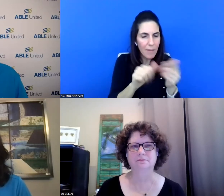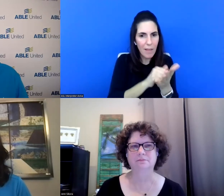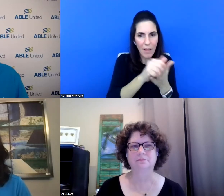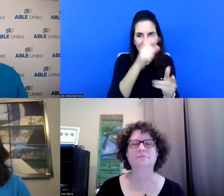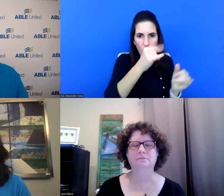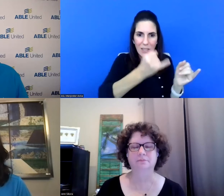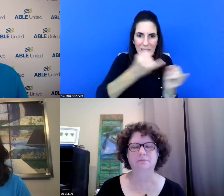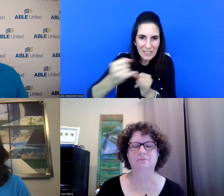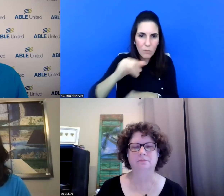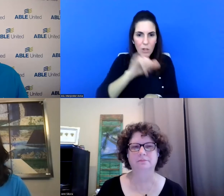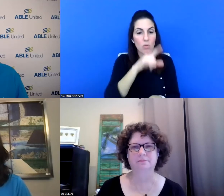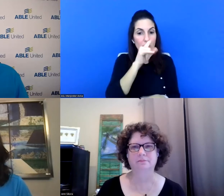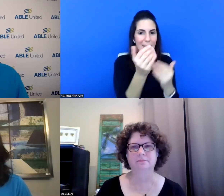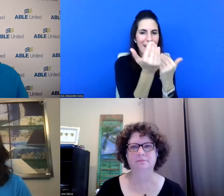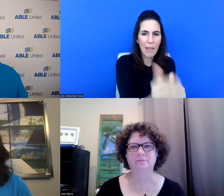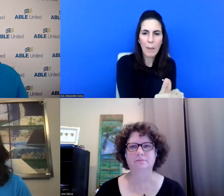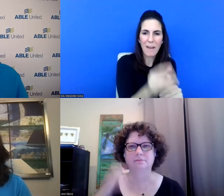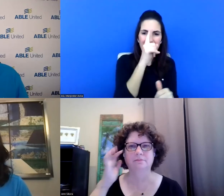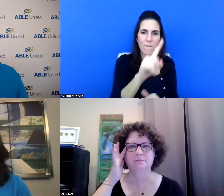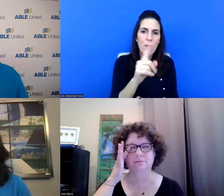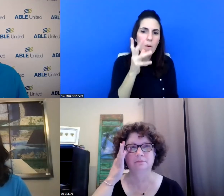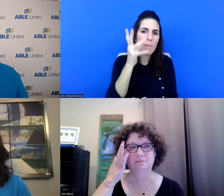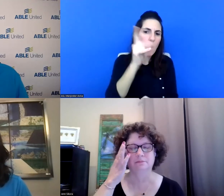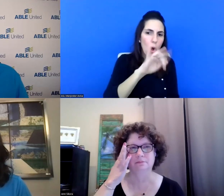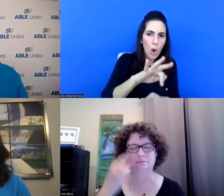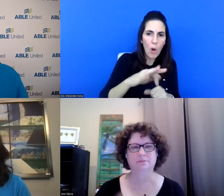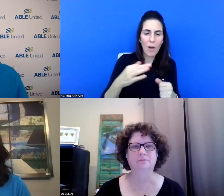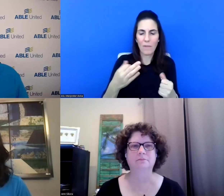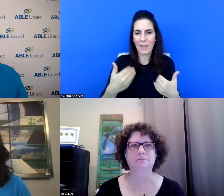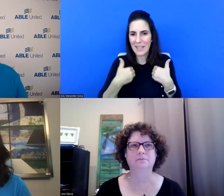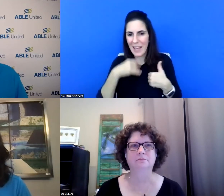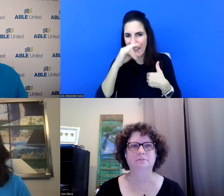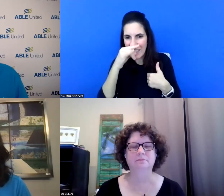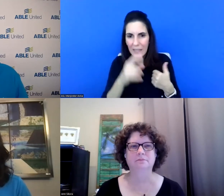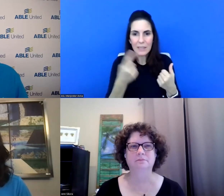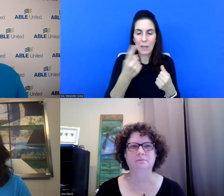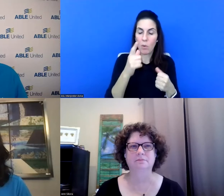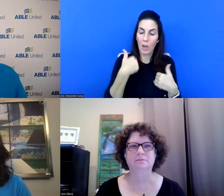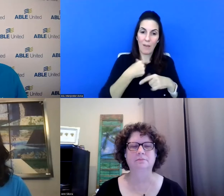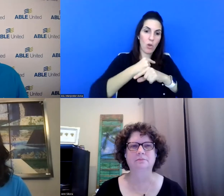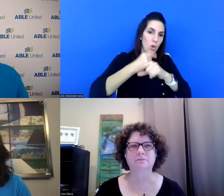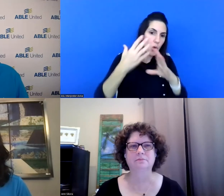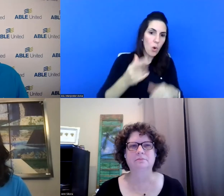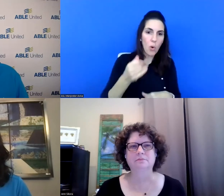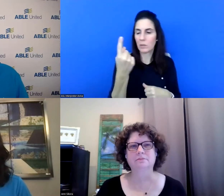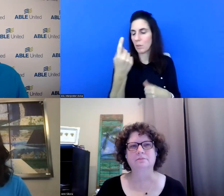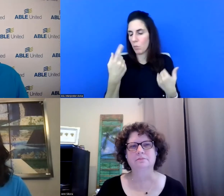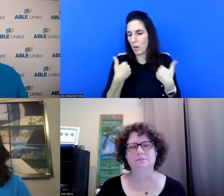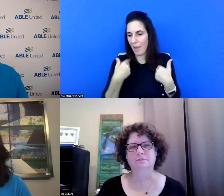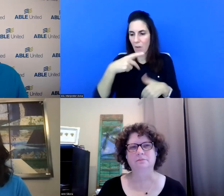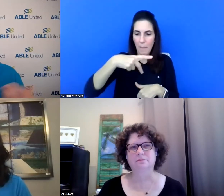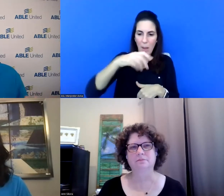individual. And that was really limited to a parent of a minor, somebody that was serving as a guardian or had power of attorney. And